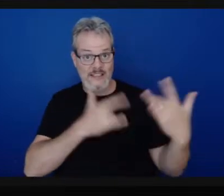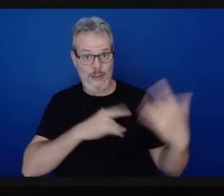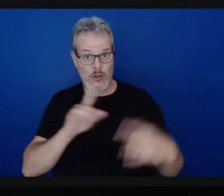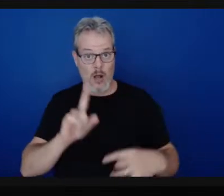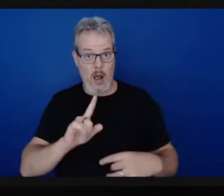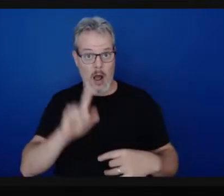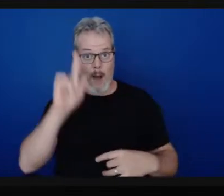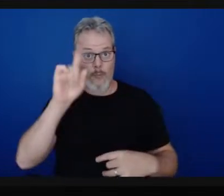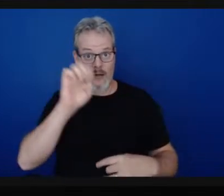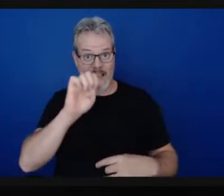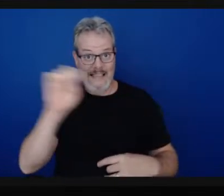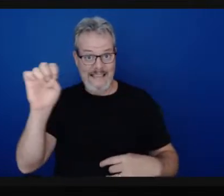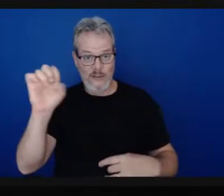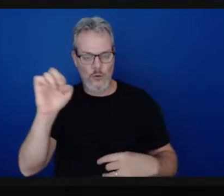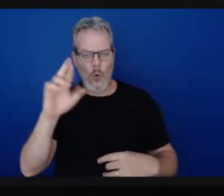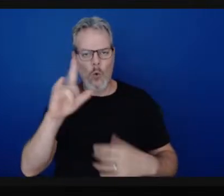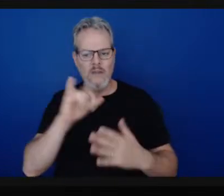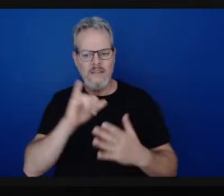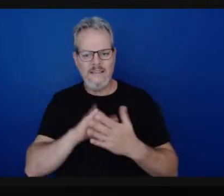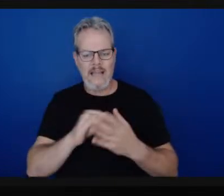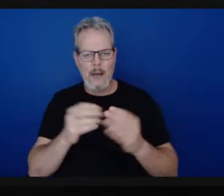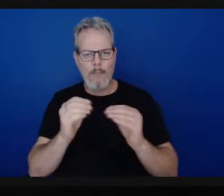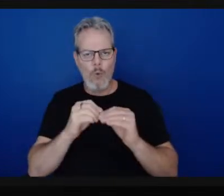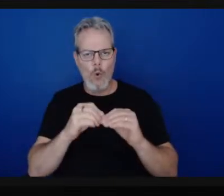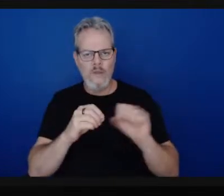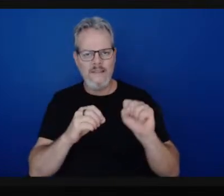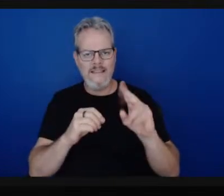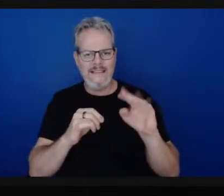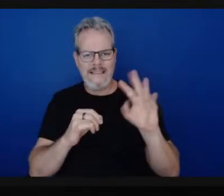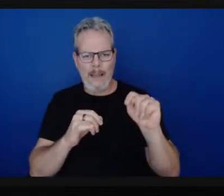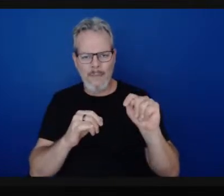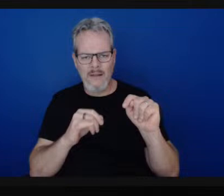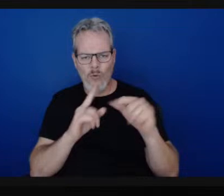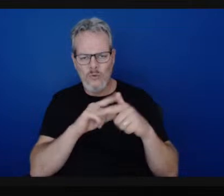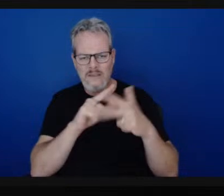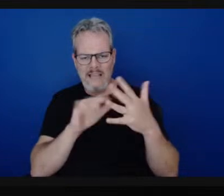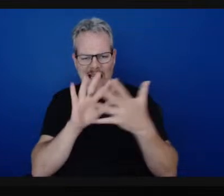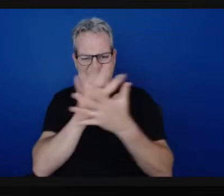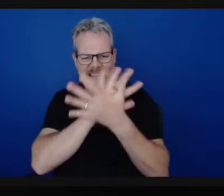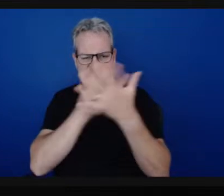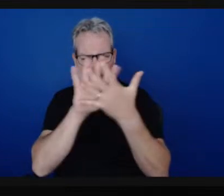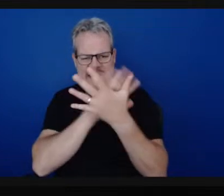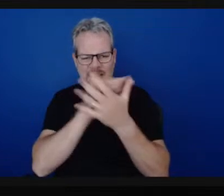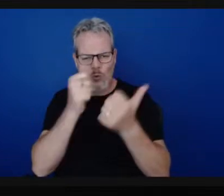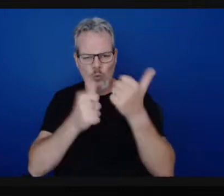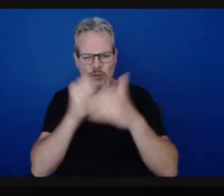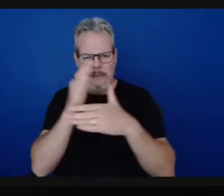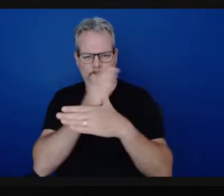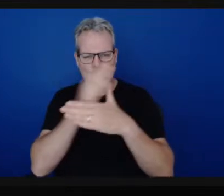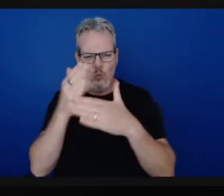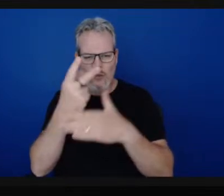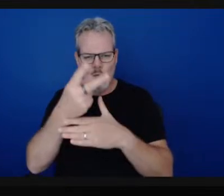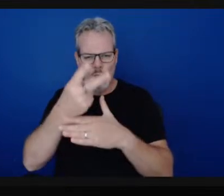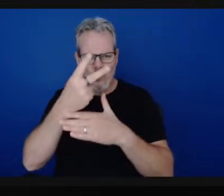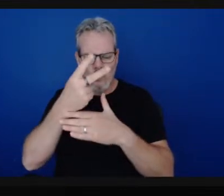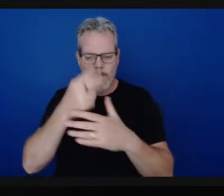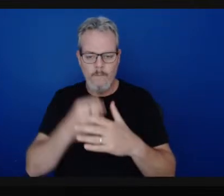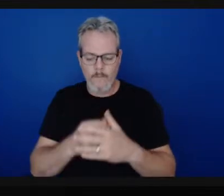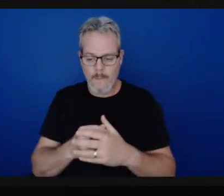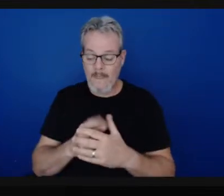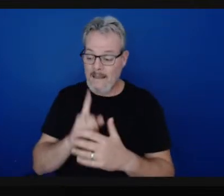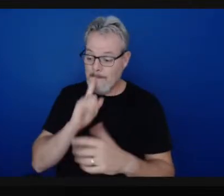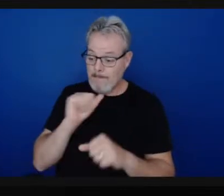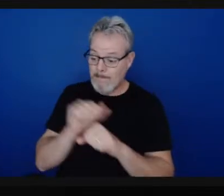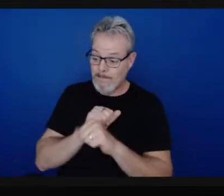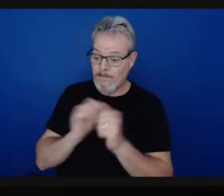or would it be considered summit, or would it be like a gray area between the two? It's technically